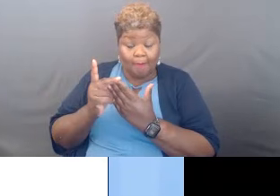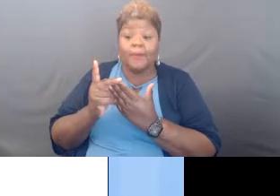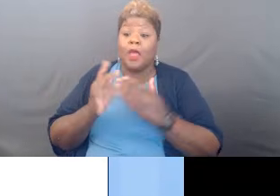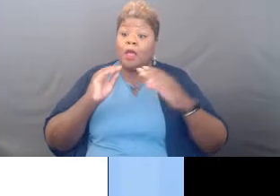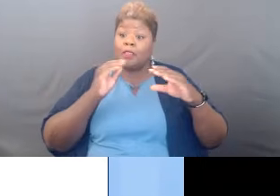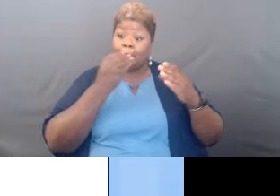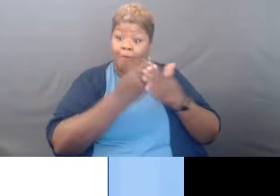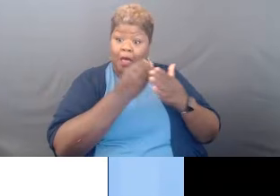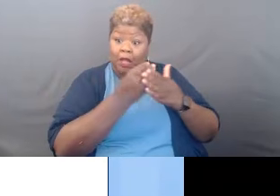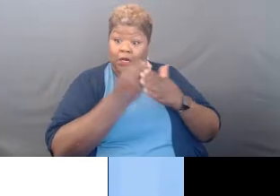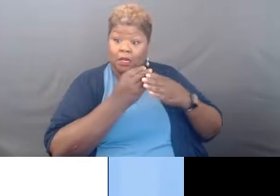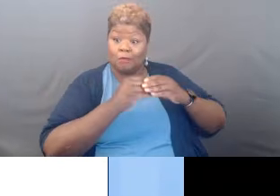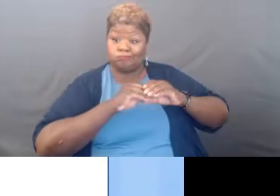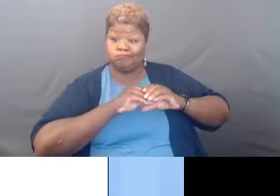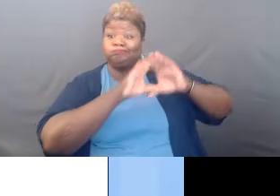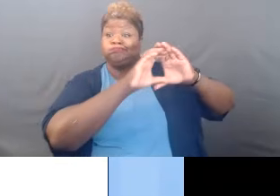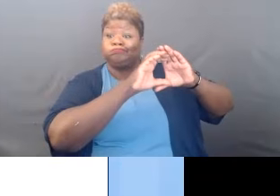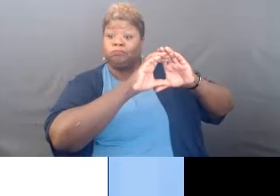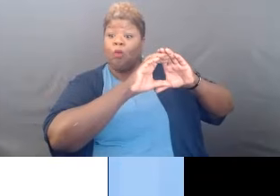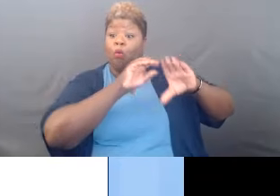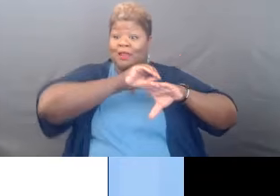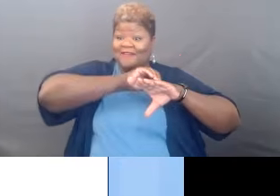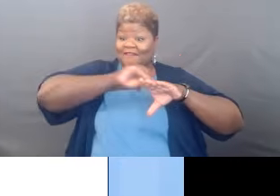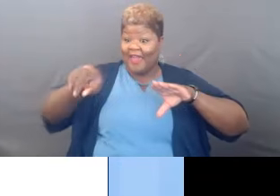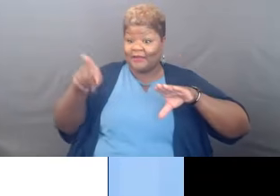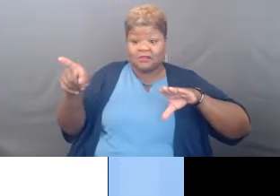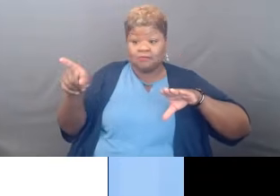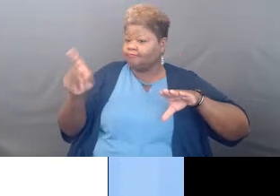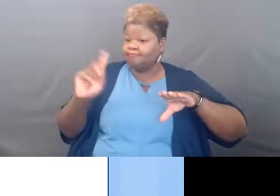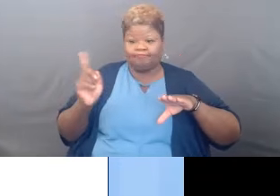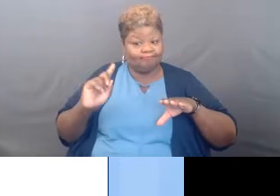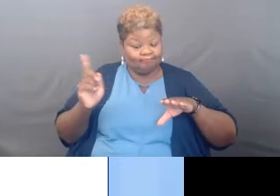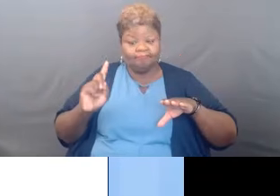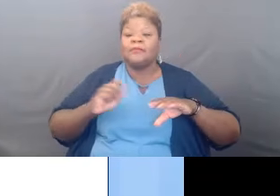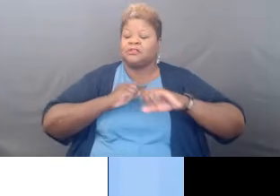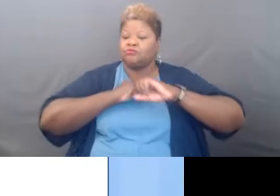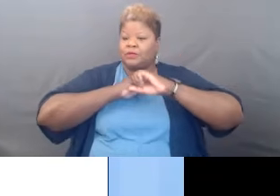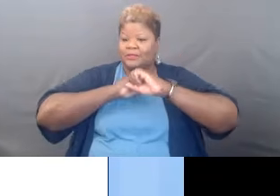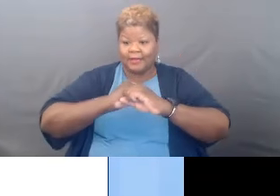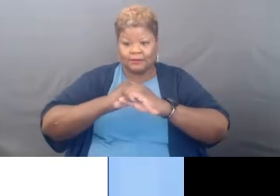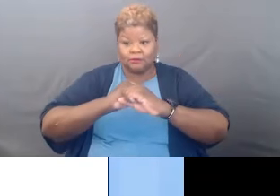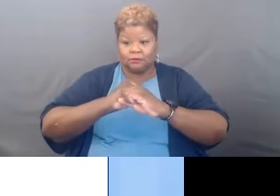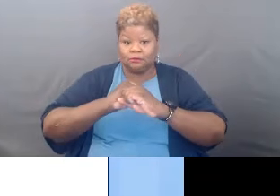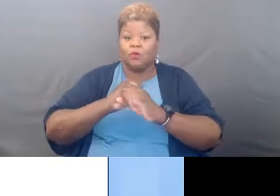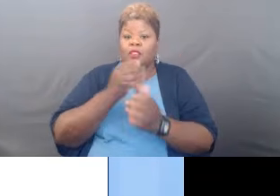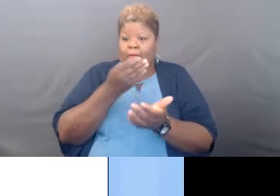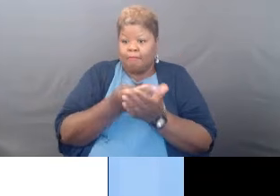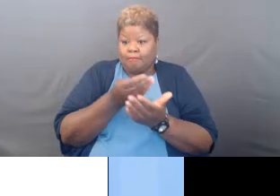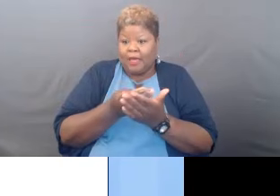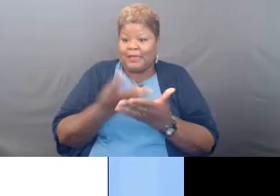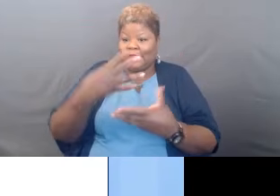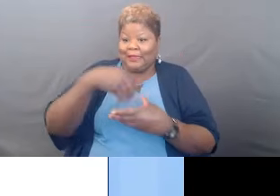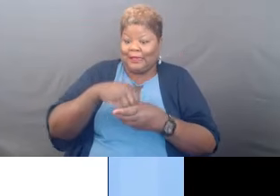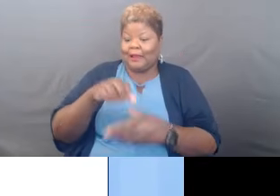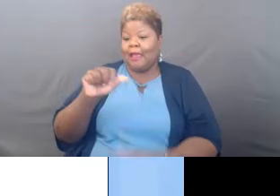would not affect eligibility or are protected when those funds are in an ABLE